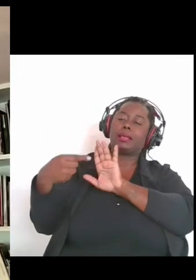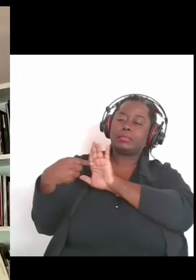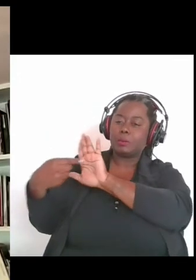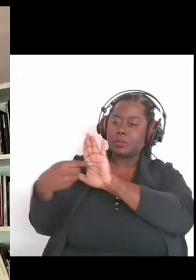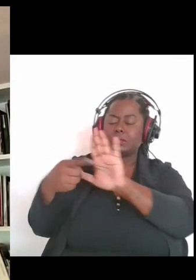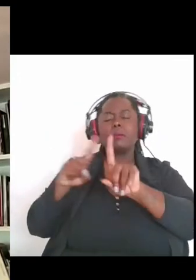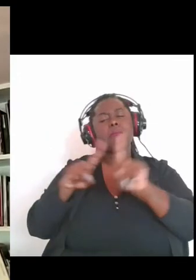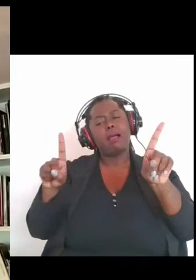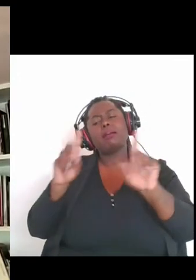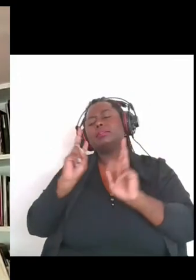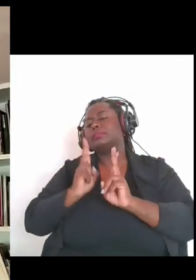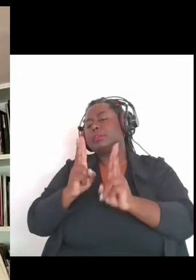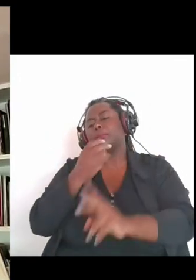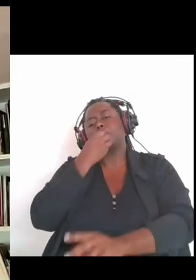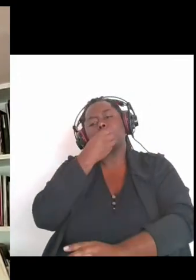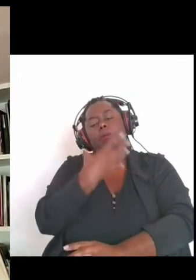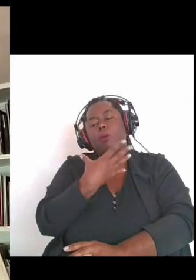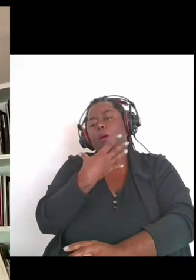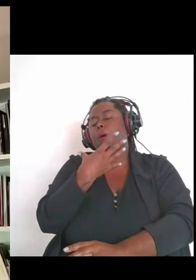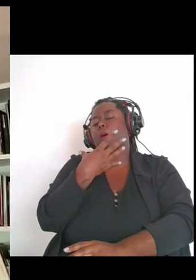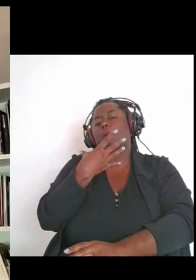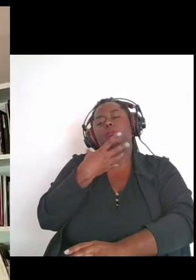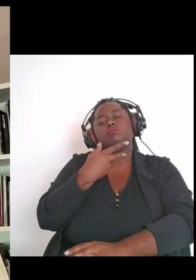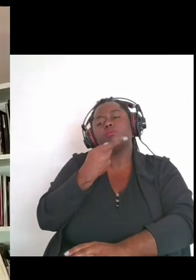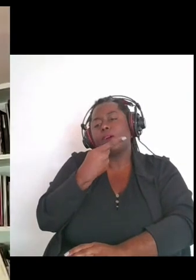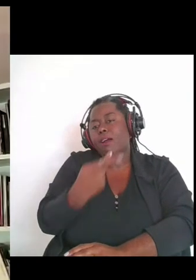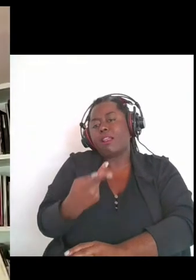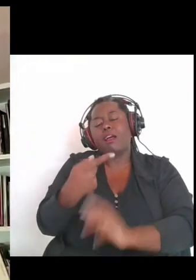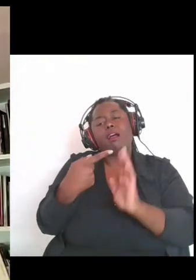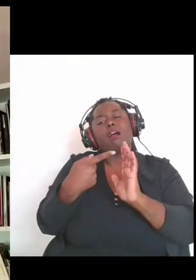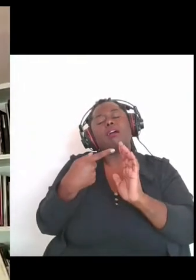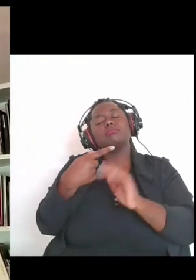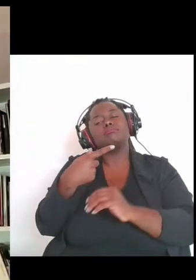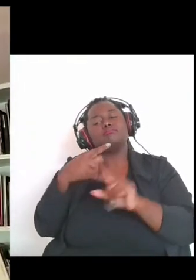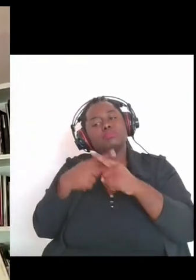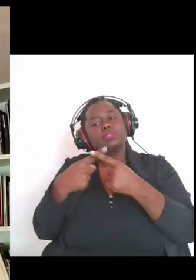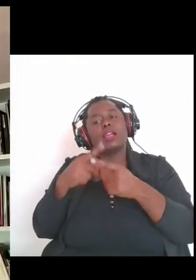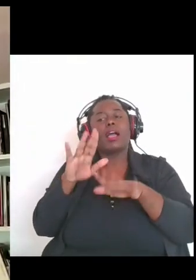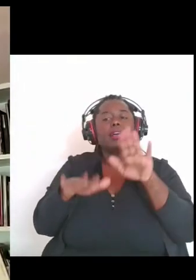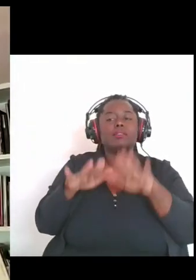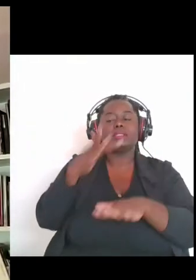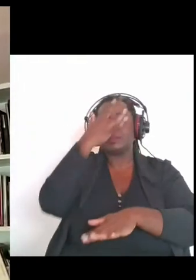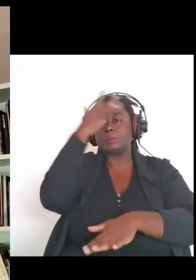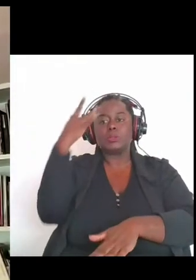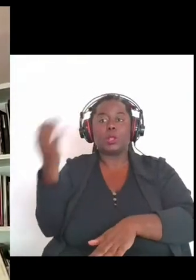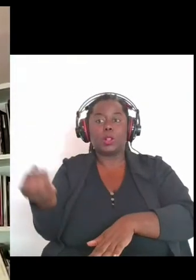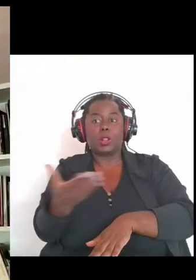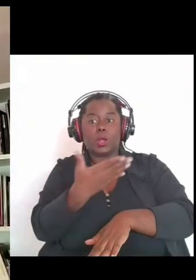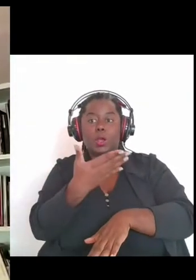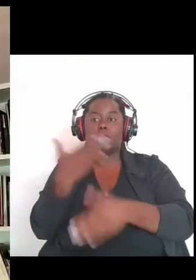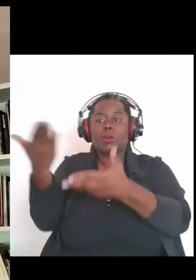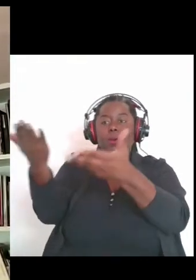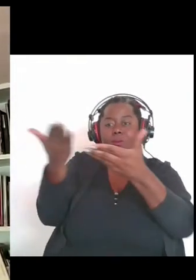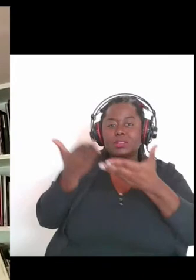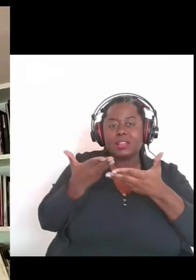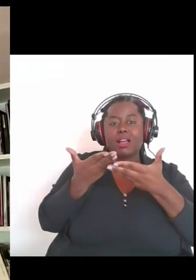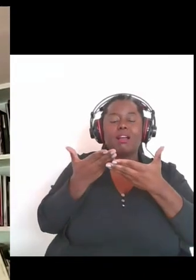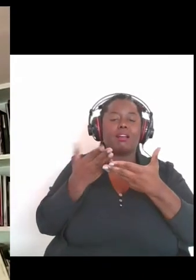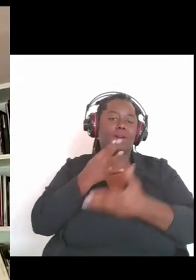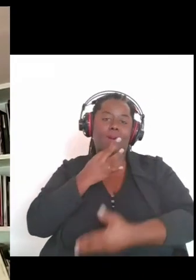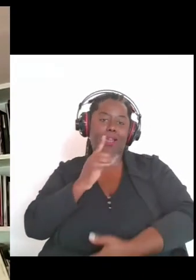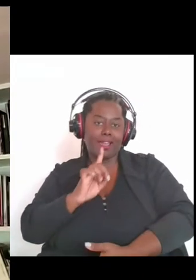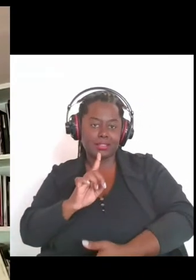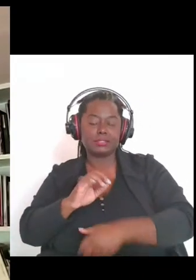we carry as well as the seminars but it's important to go over that again because sometimes we have